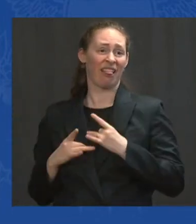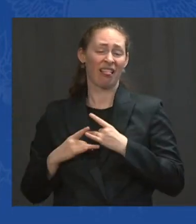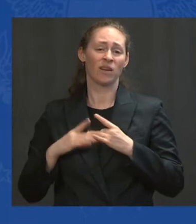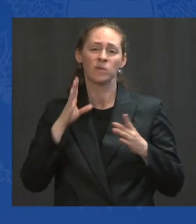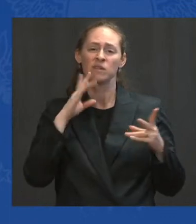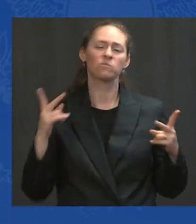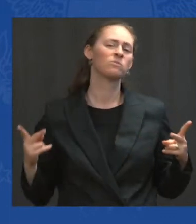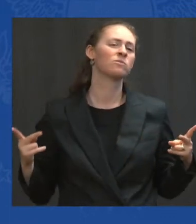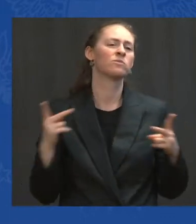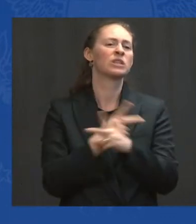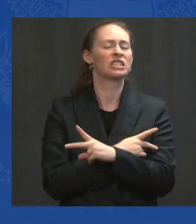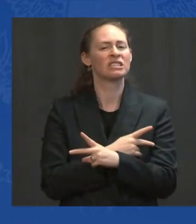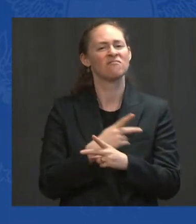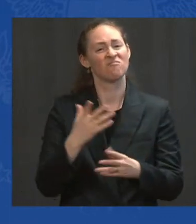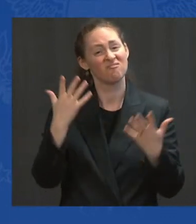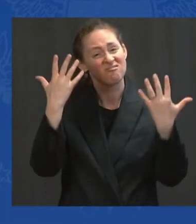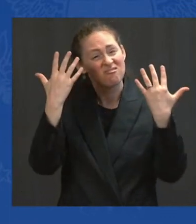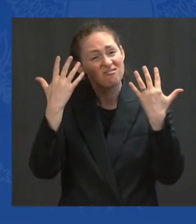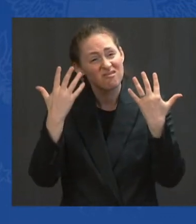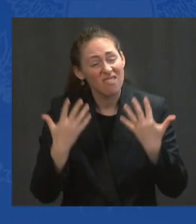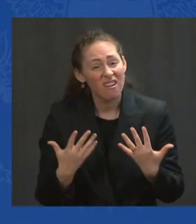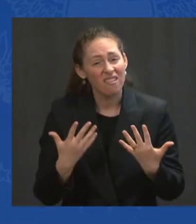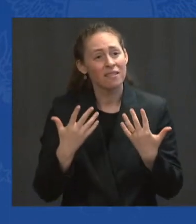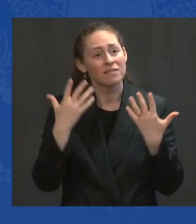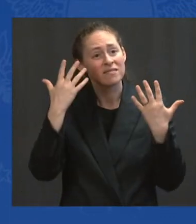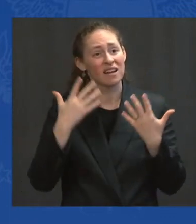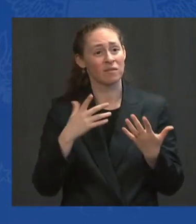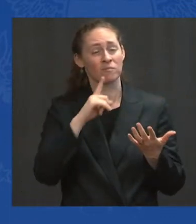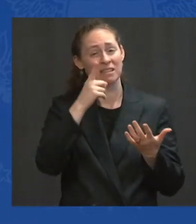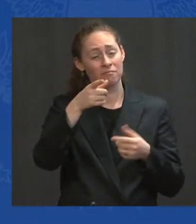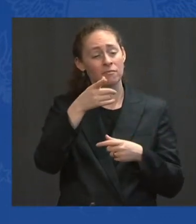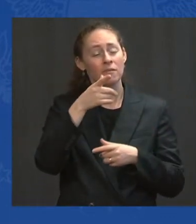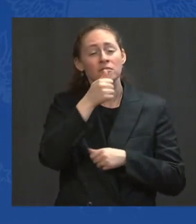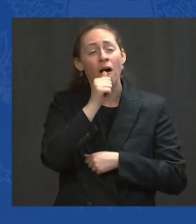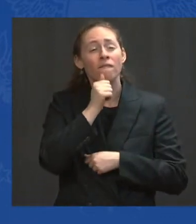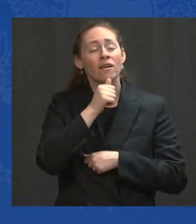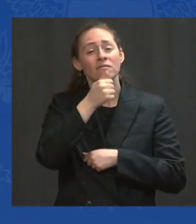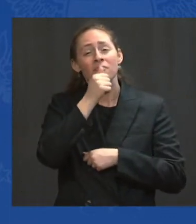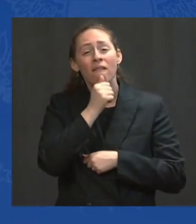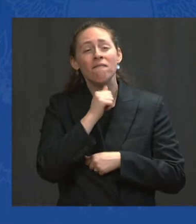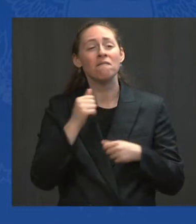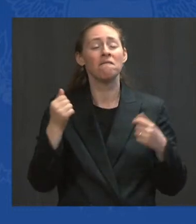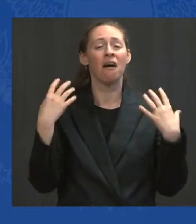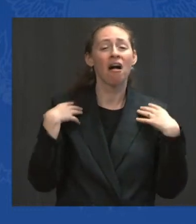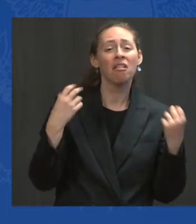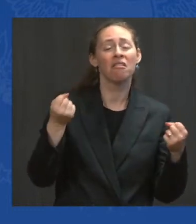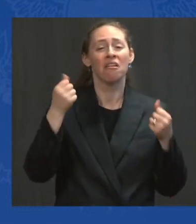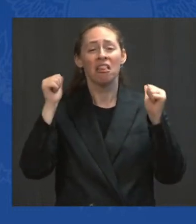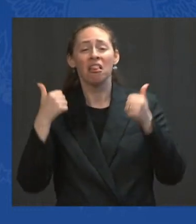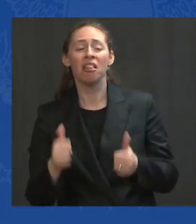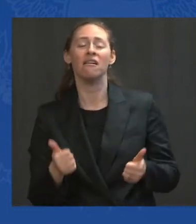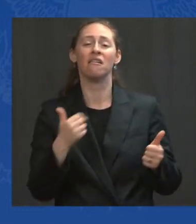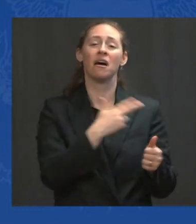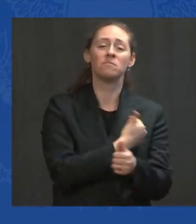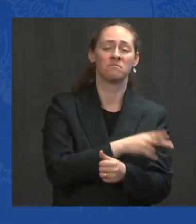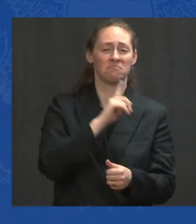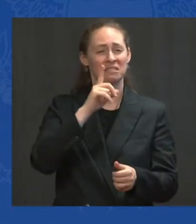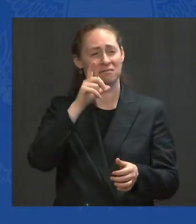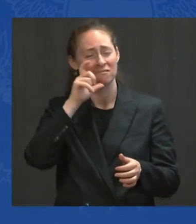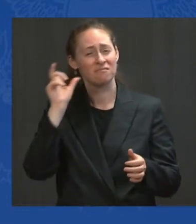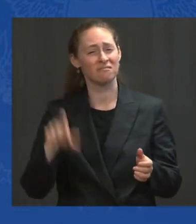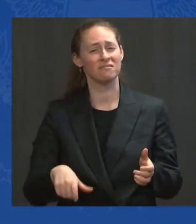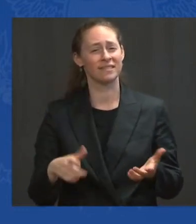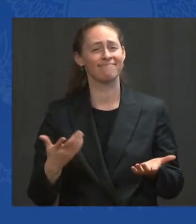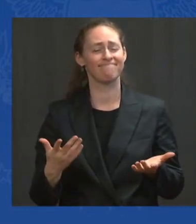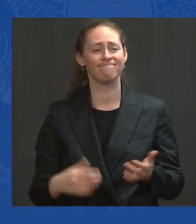sadly lead to more unnecessary suffering, hospitalizations, and potentially death. Indeed, as I stated